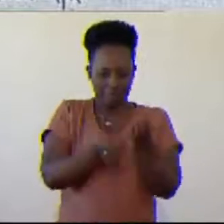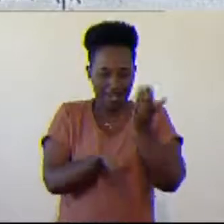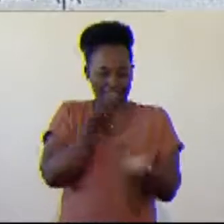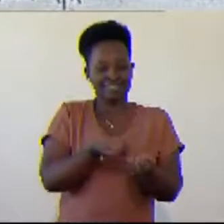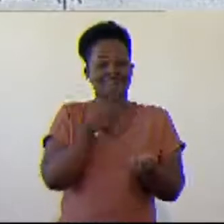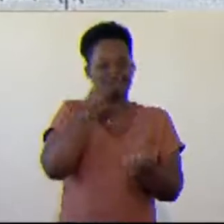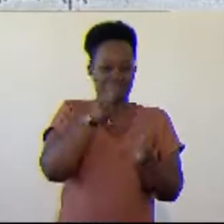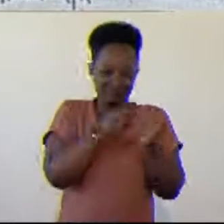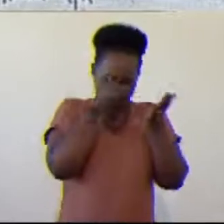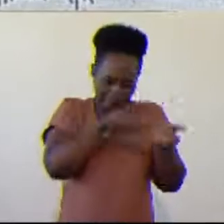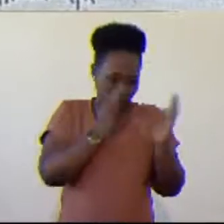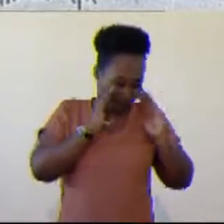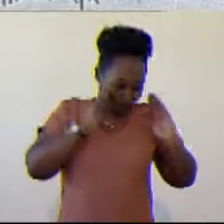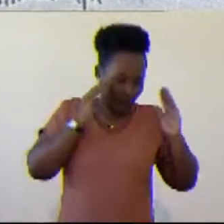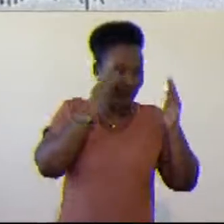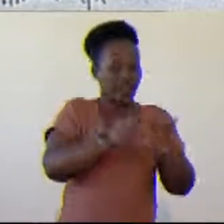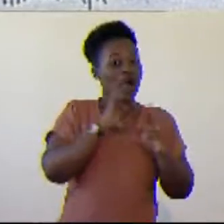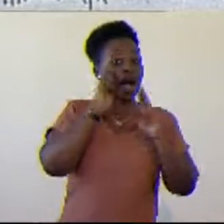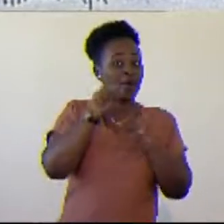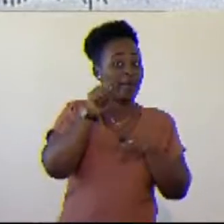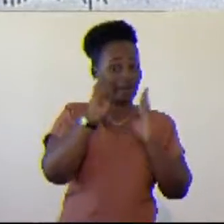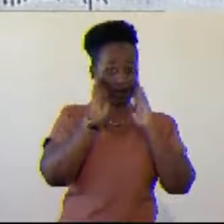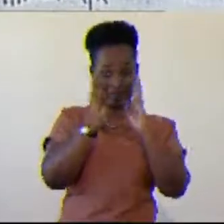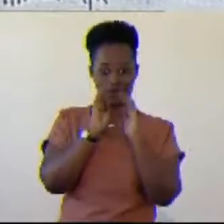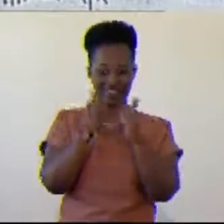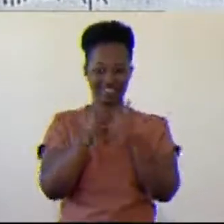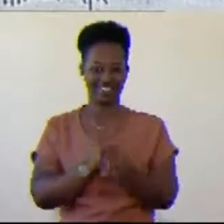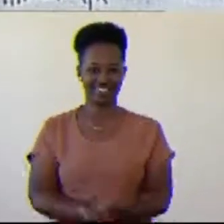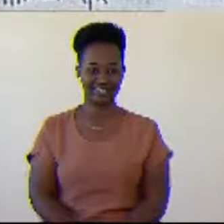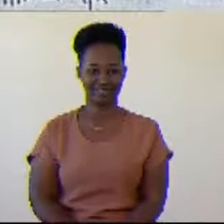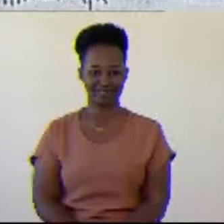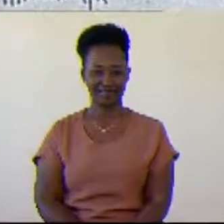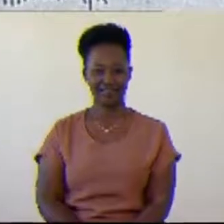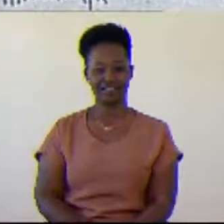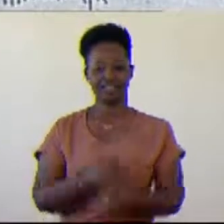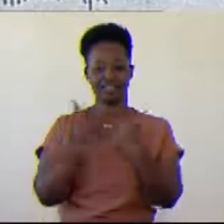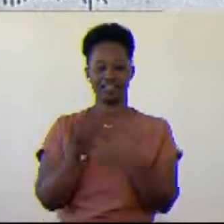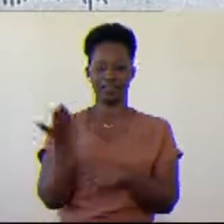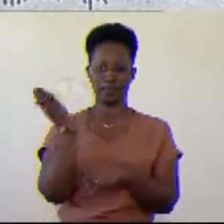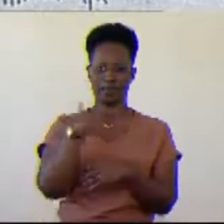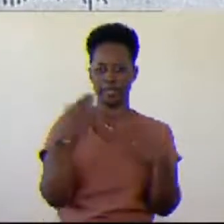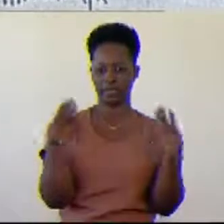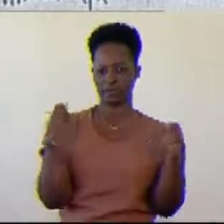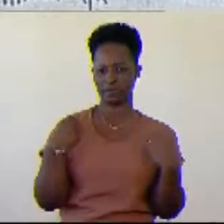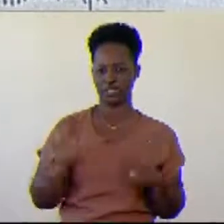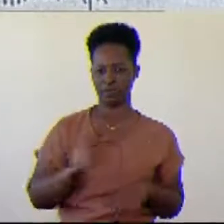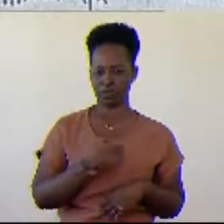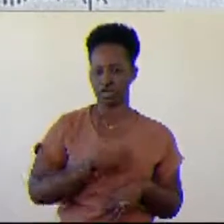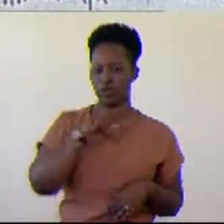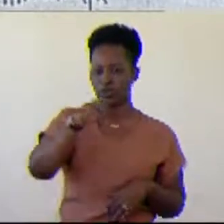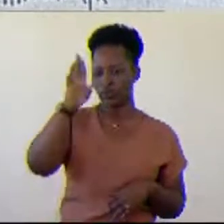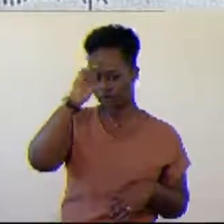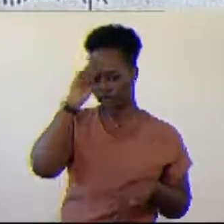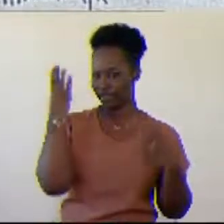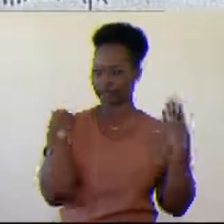concentrated. Okay, I hope you are following that. Let's come back to our experiment. You remember the experiment we started